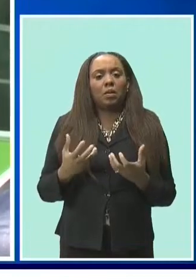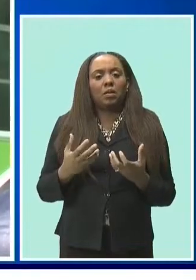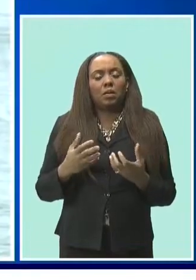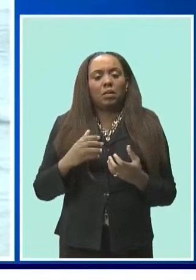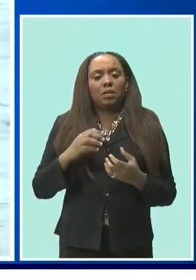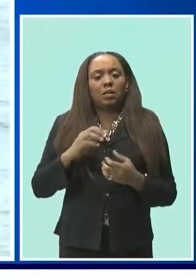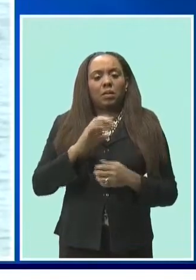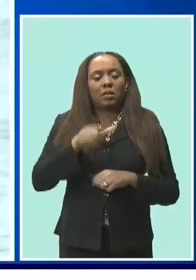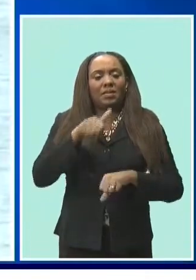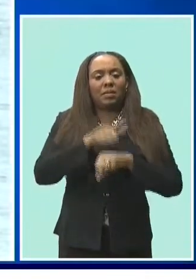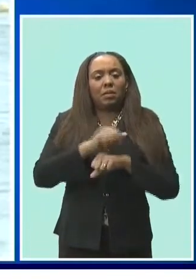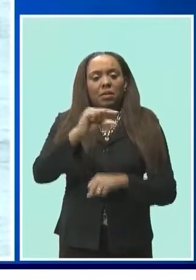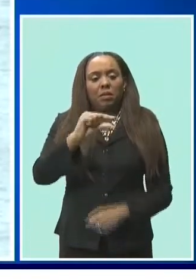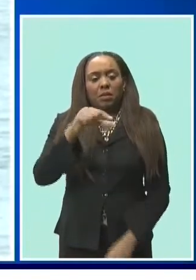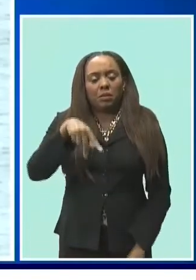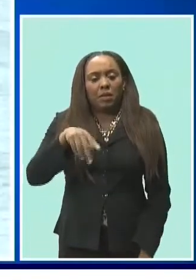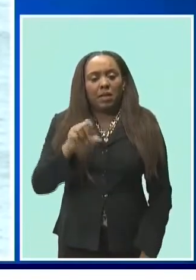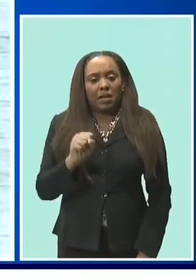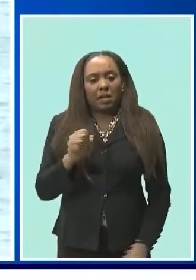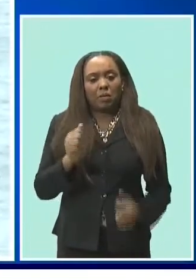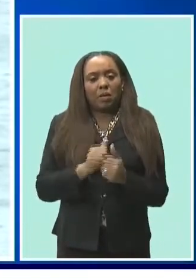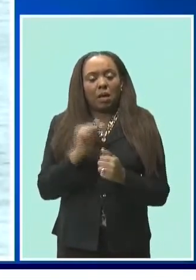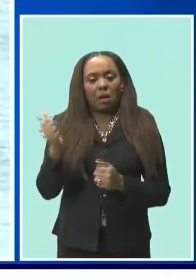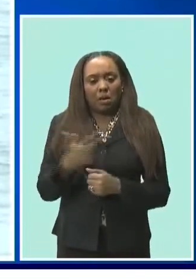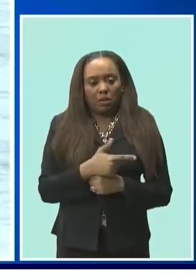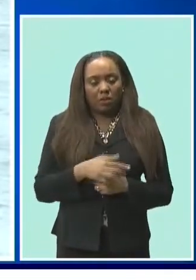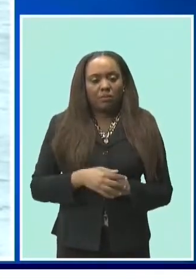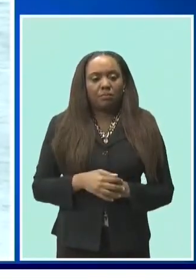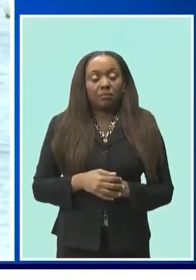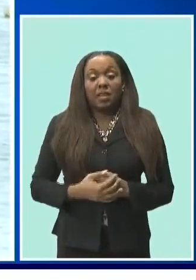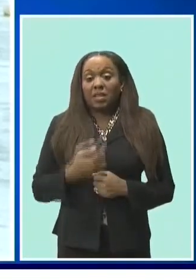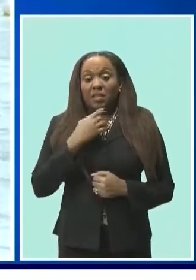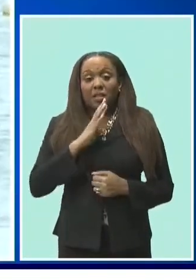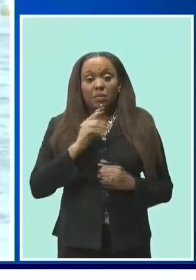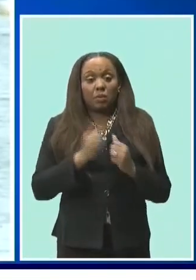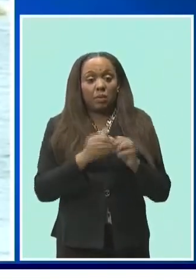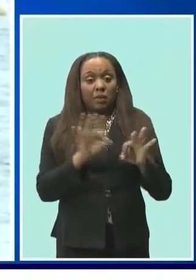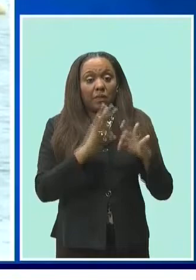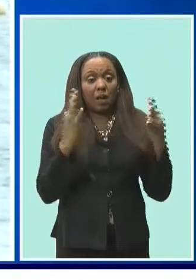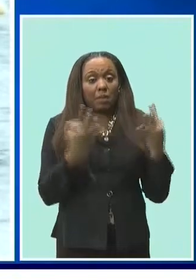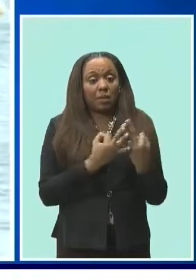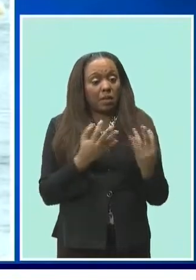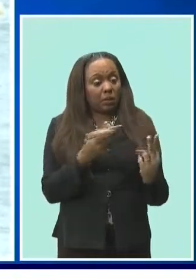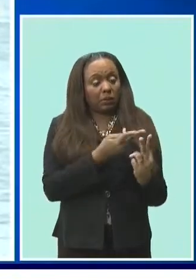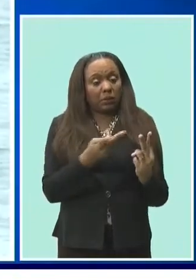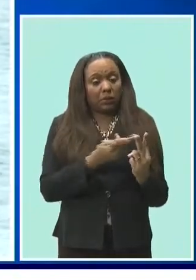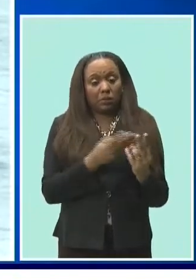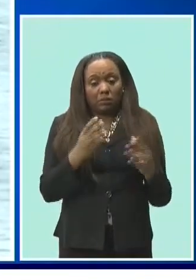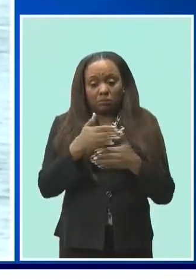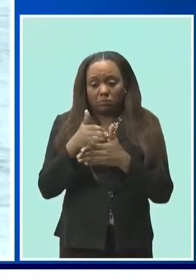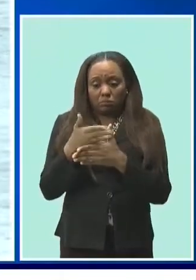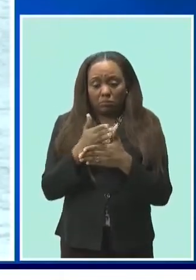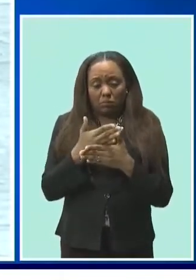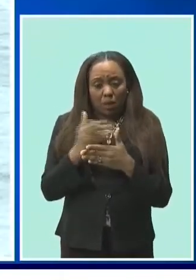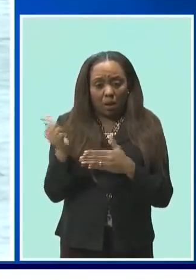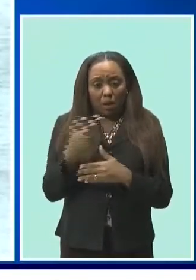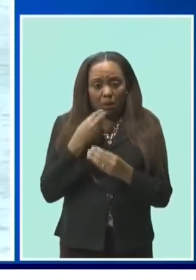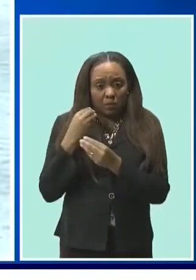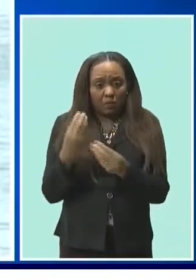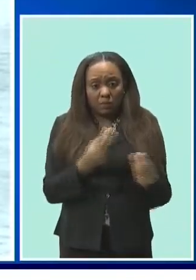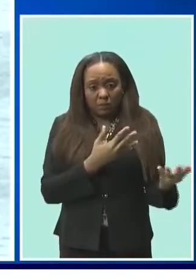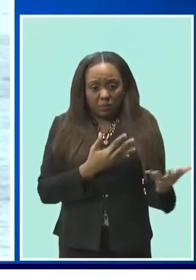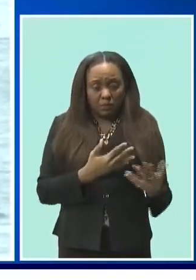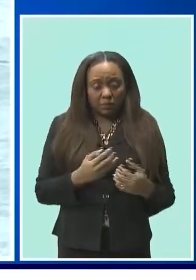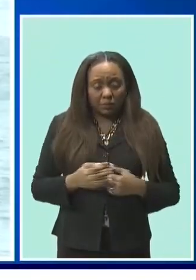is a good thing. The operator says he spoke with the relatives of the missing couple to share all the information he knew about the situation. Rianne